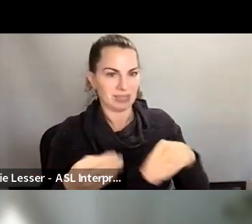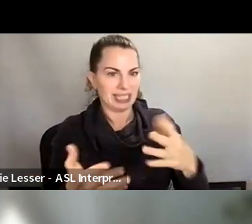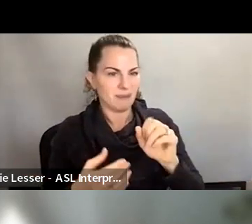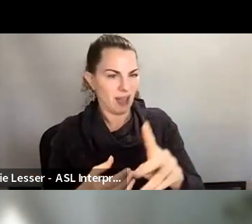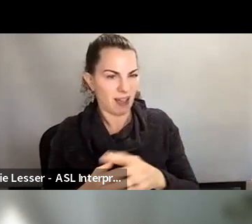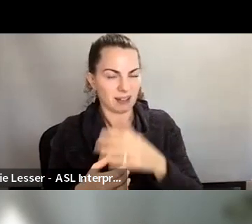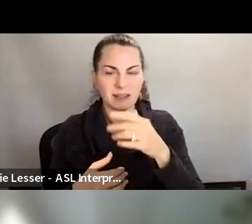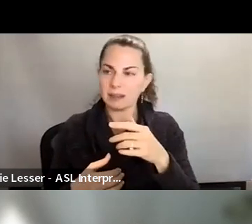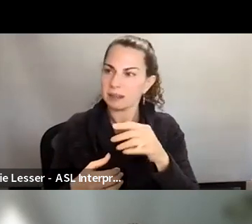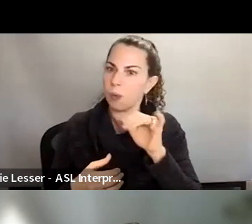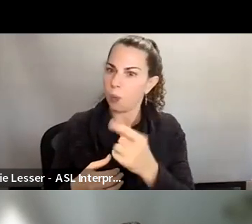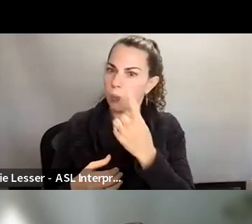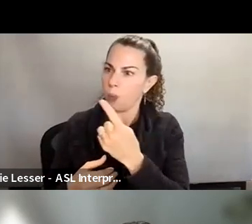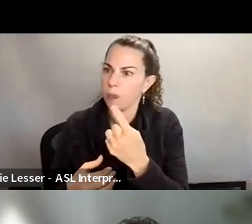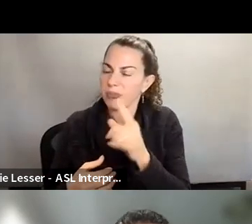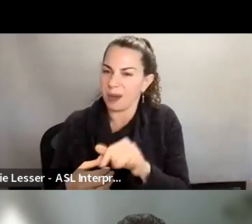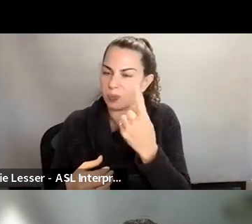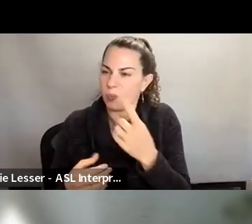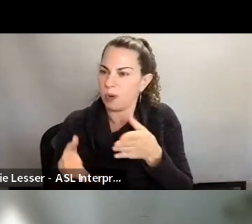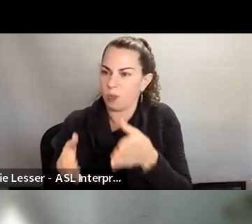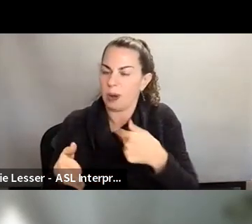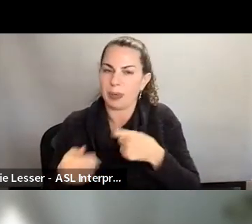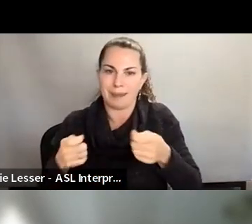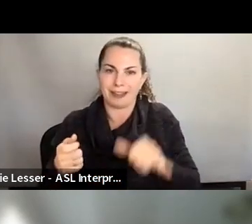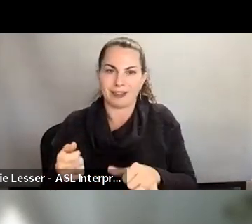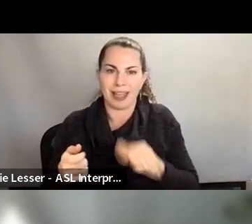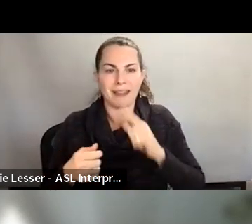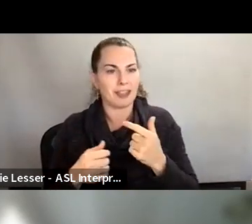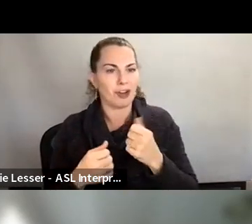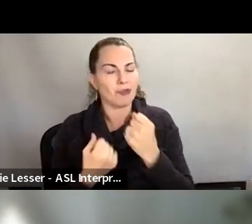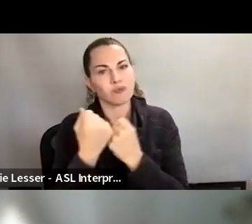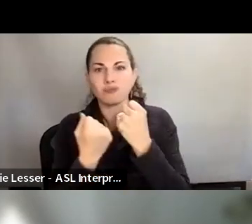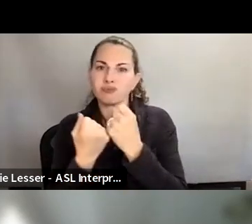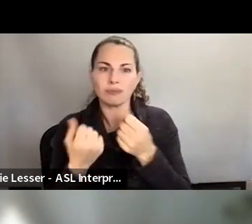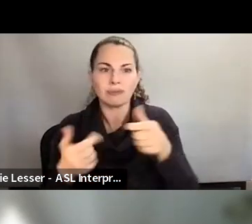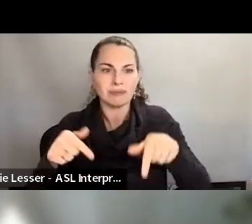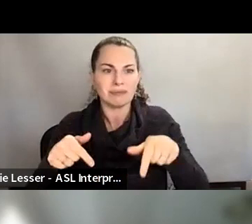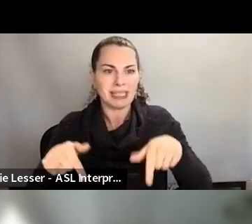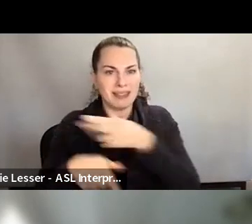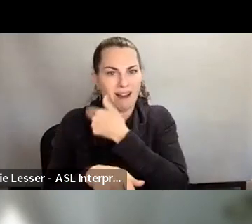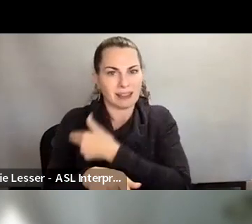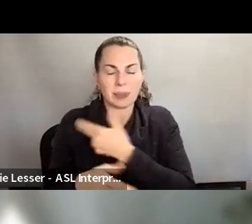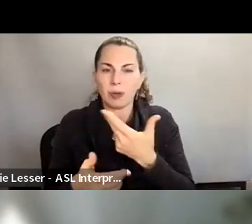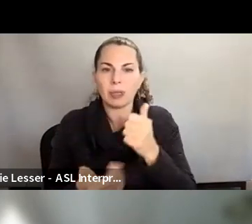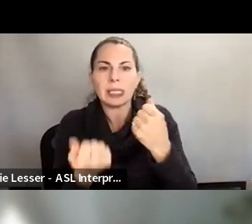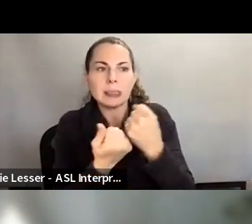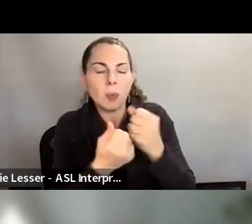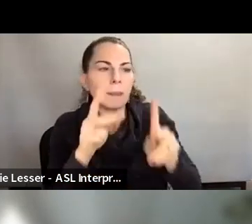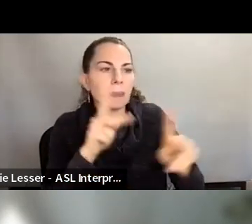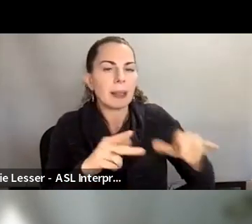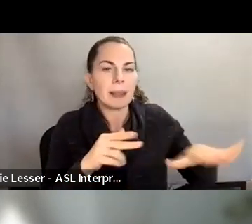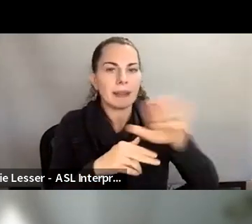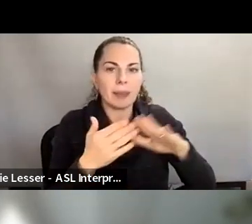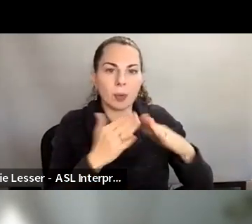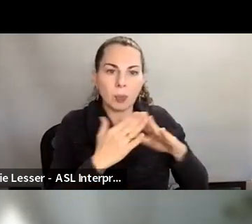manage this, because all we're doing is building allies within the walls of the hospital that live in the community. And they're just so proud to be able